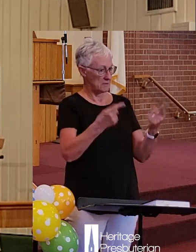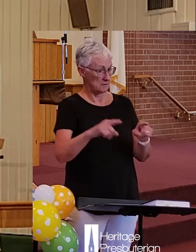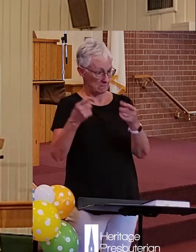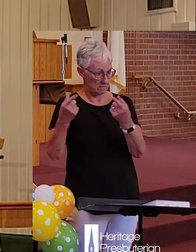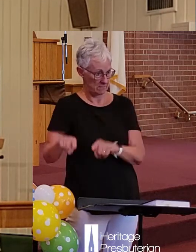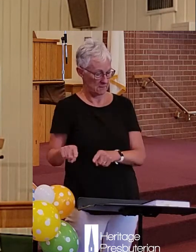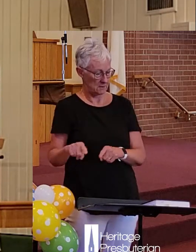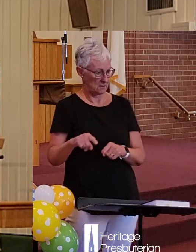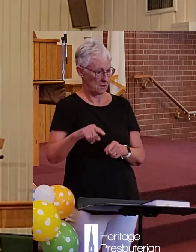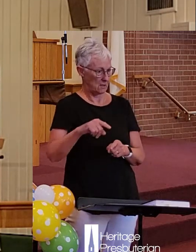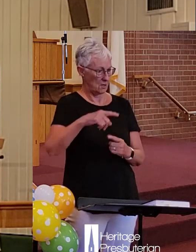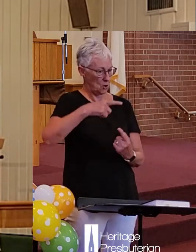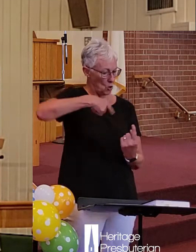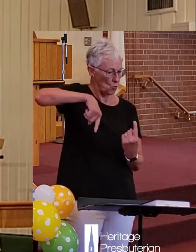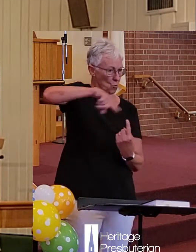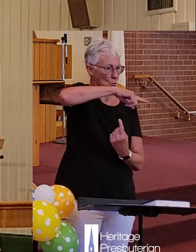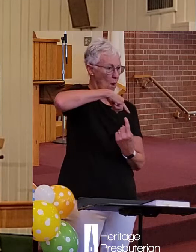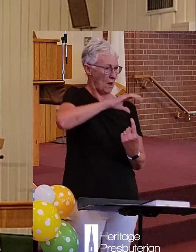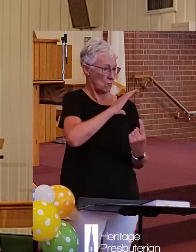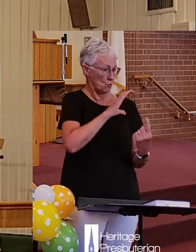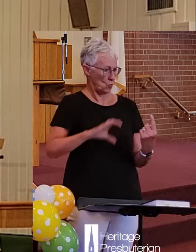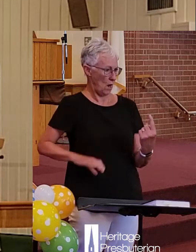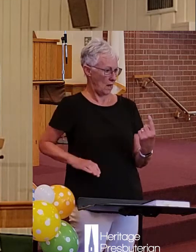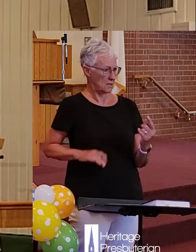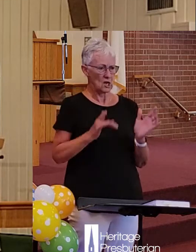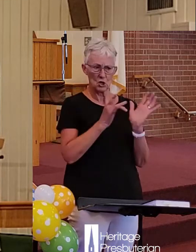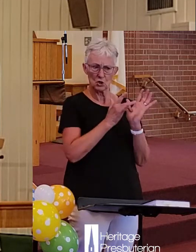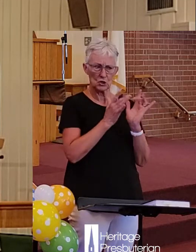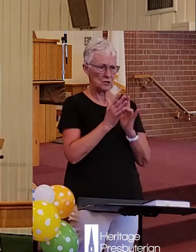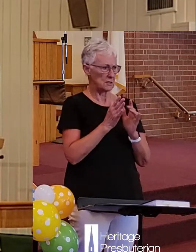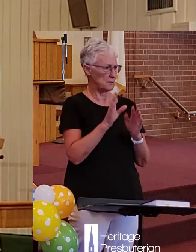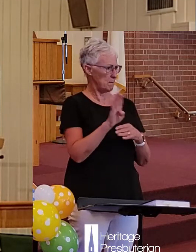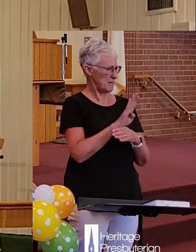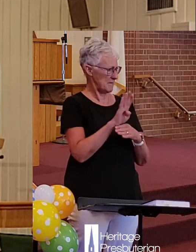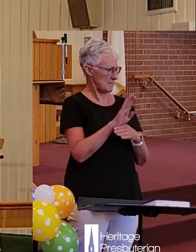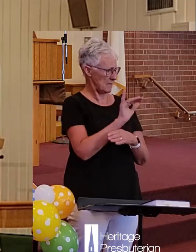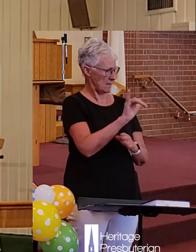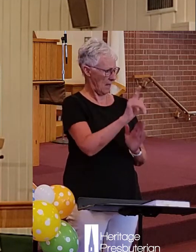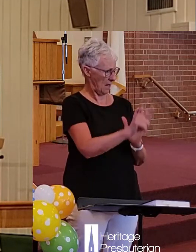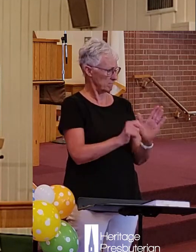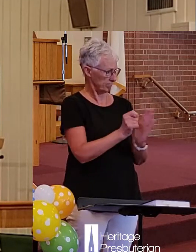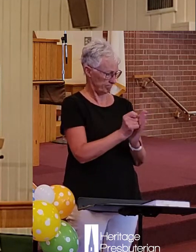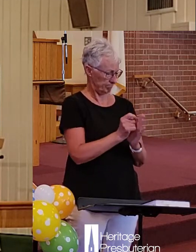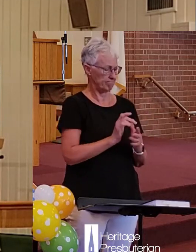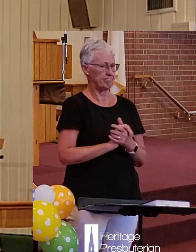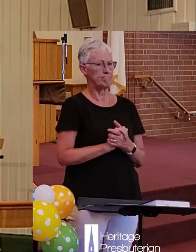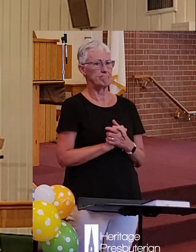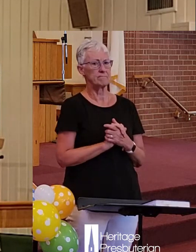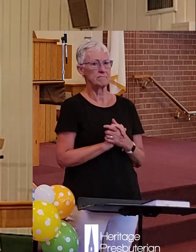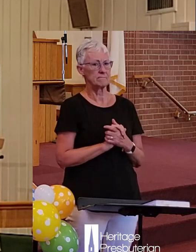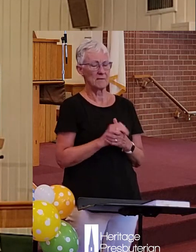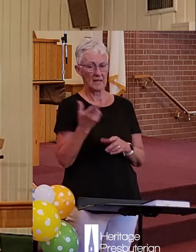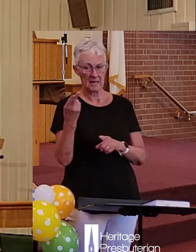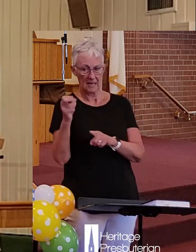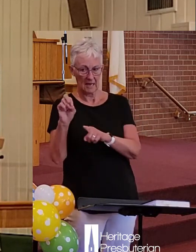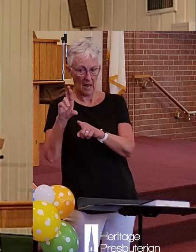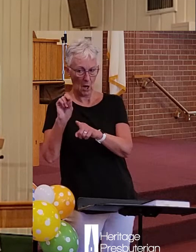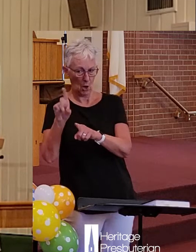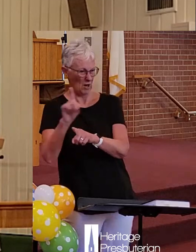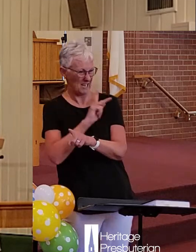busy. It has caused a big stir. And the question on Herod's lips and many others